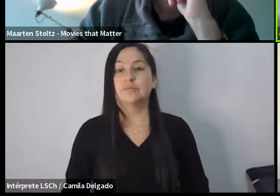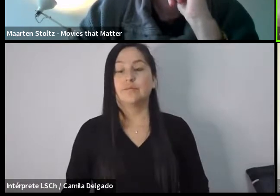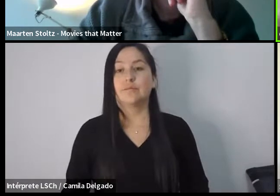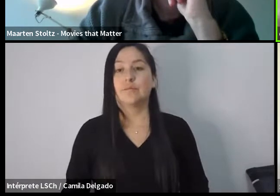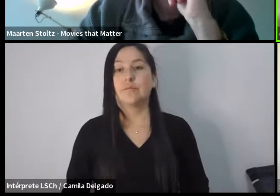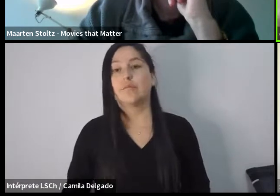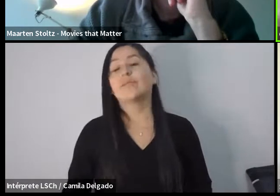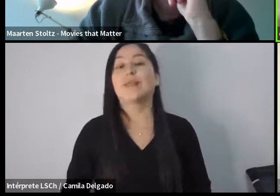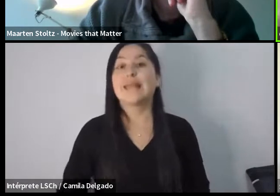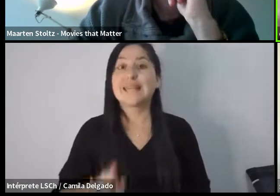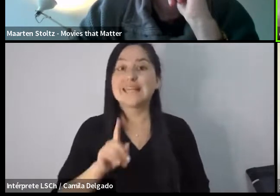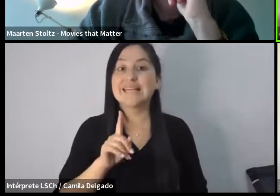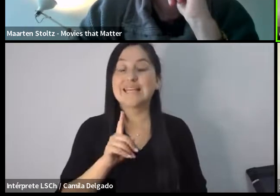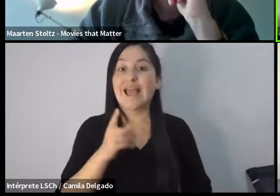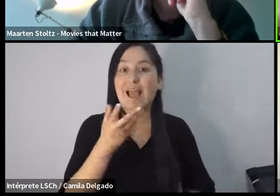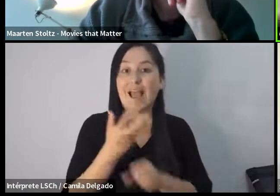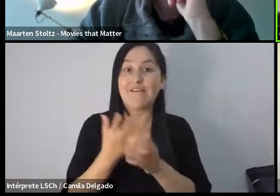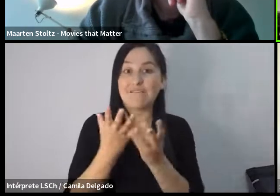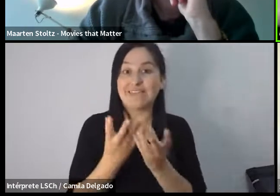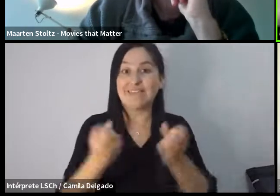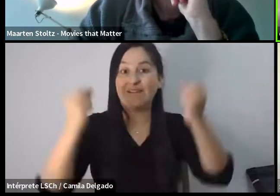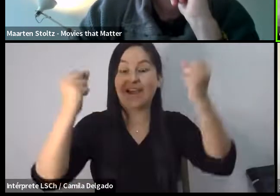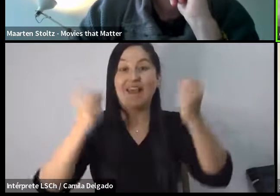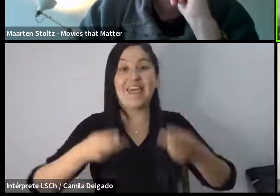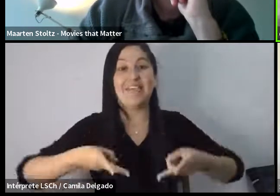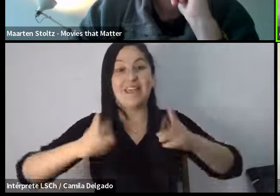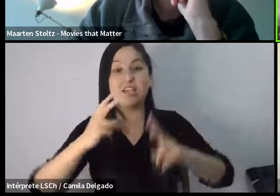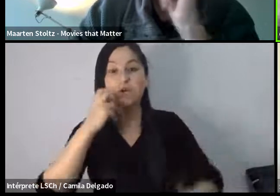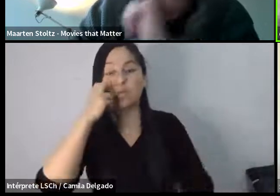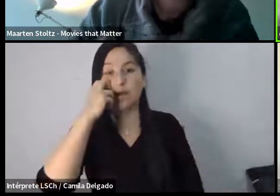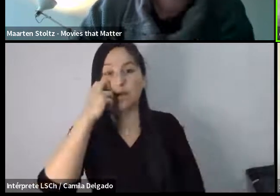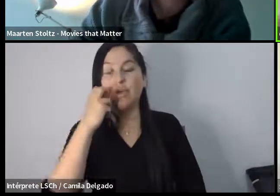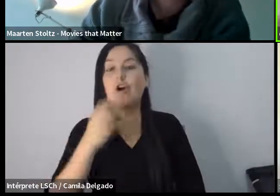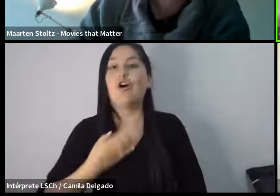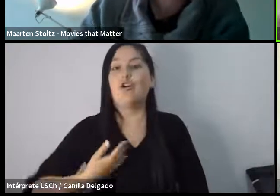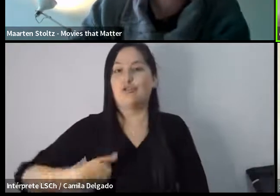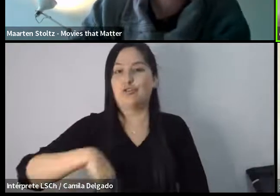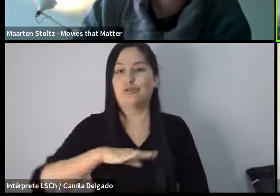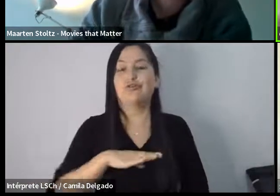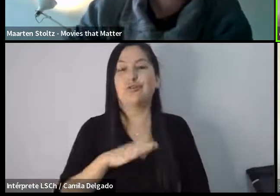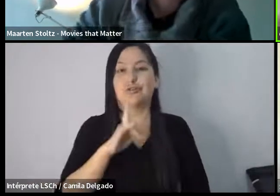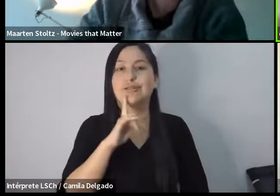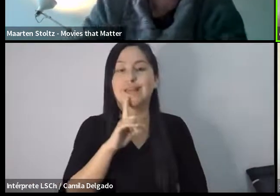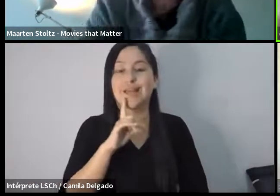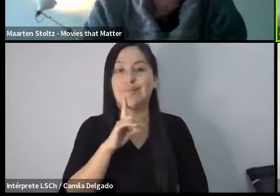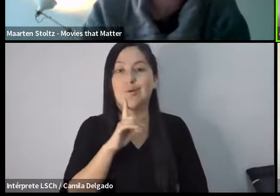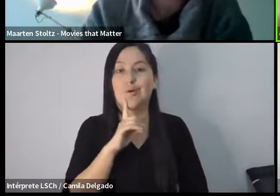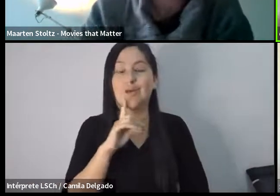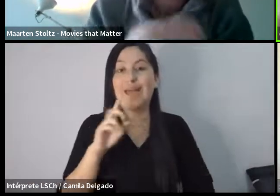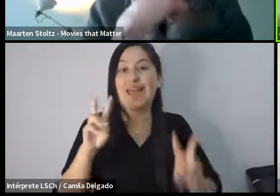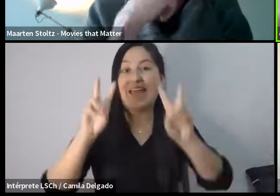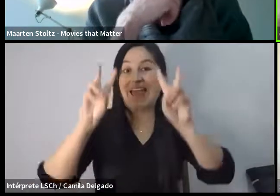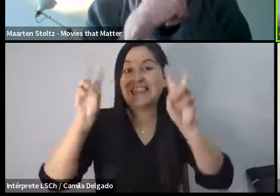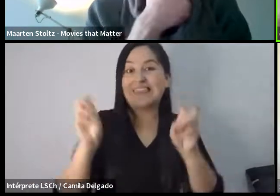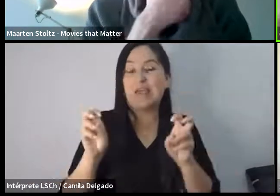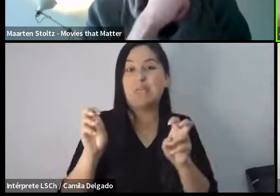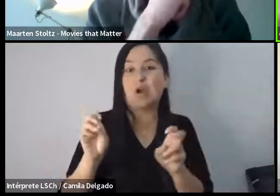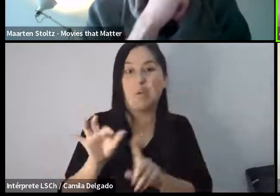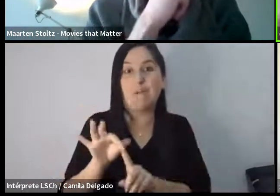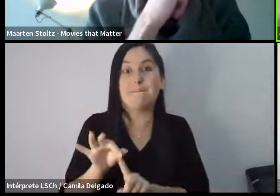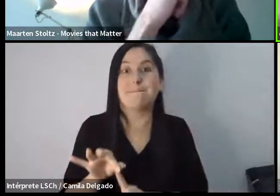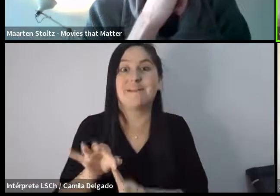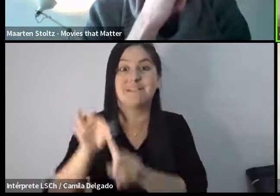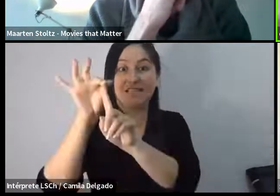actually put the topic like in front of the, let's say, filmic quality. But I think that the